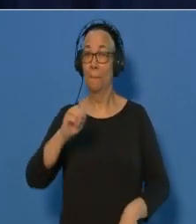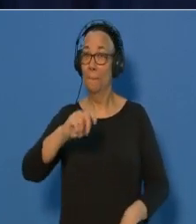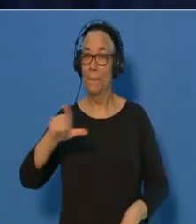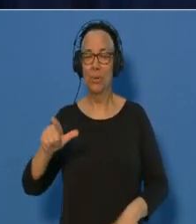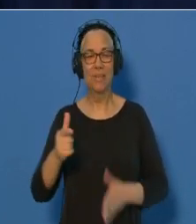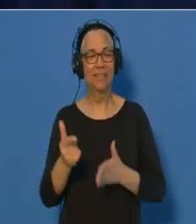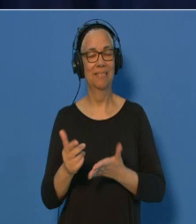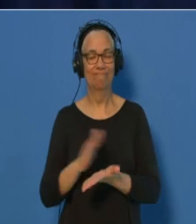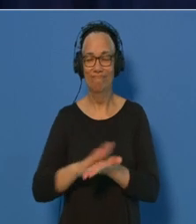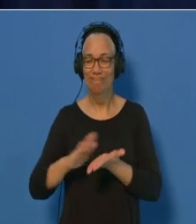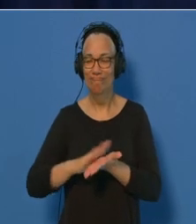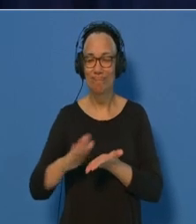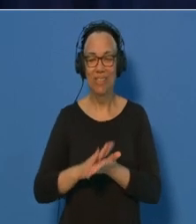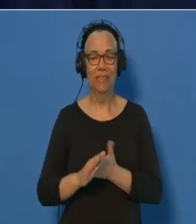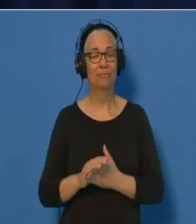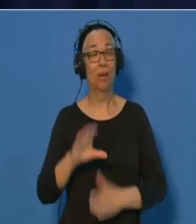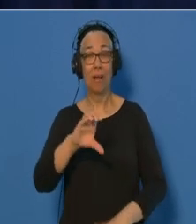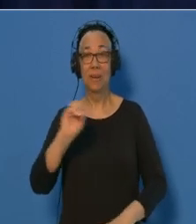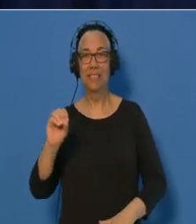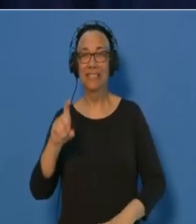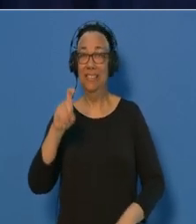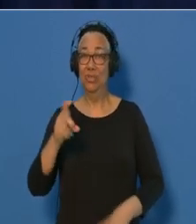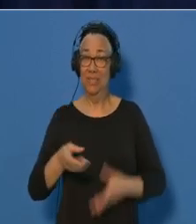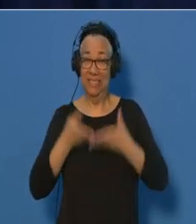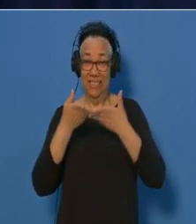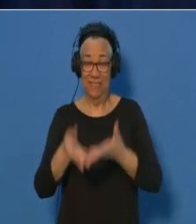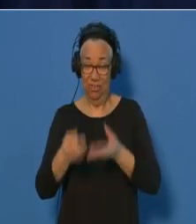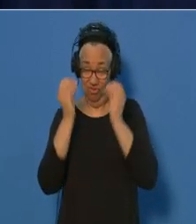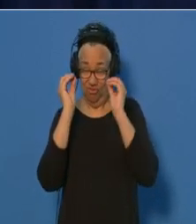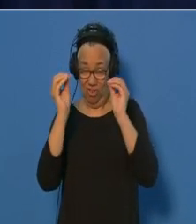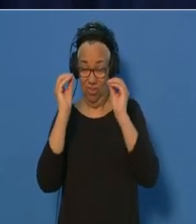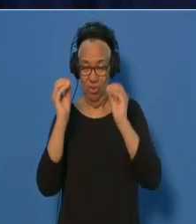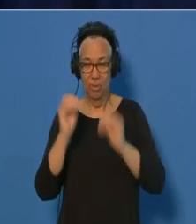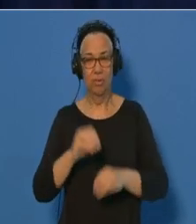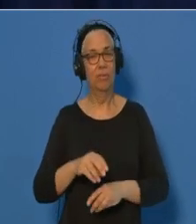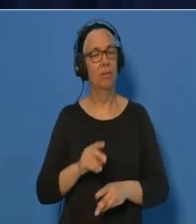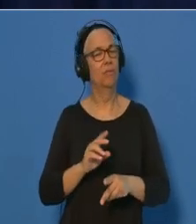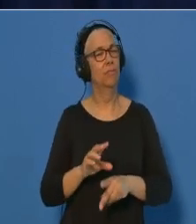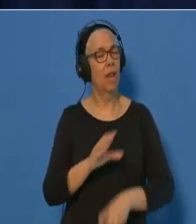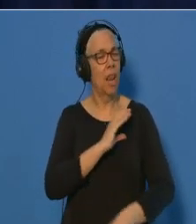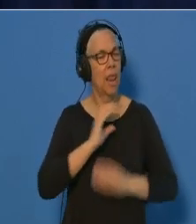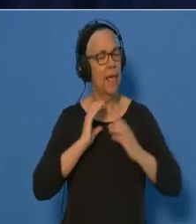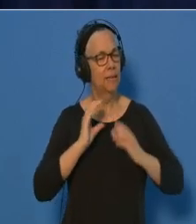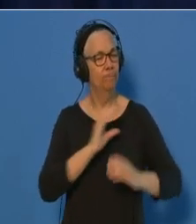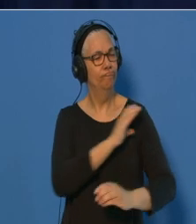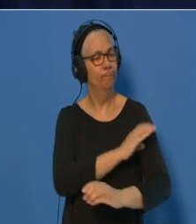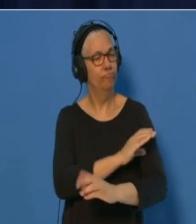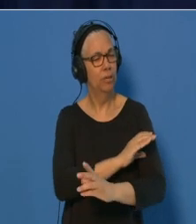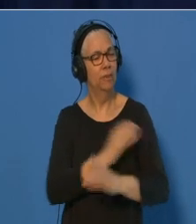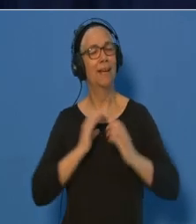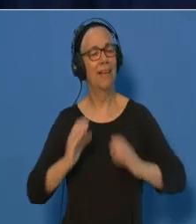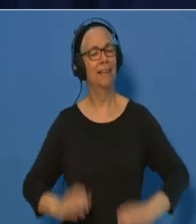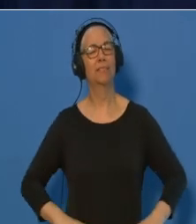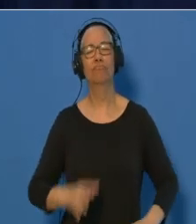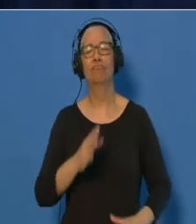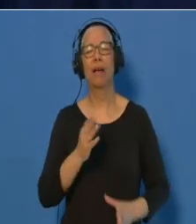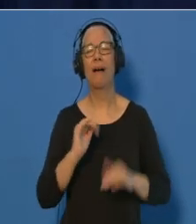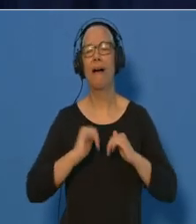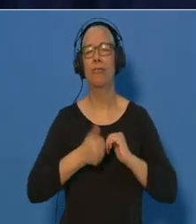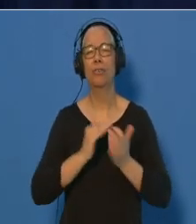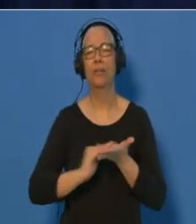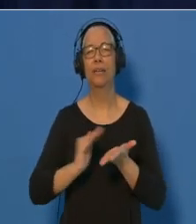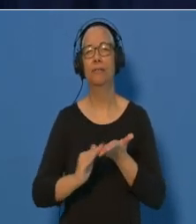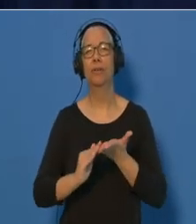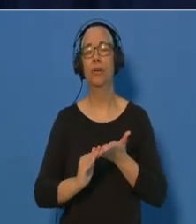should give instructions to their clients on how to perform self-maintenance. Pool owners can take guidance on a case-by-case basis